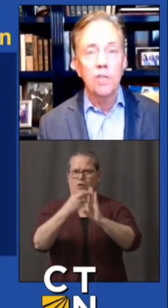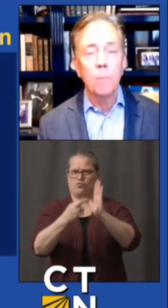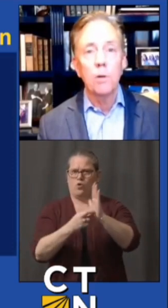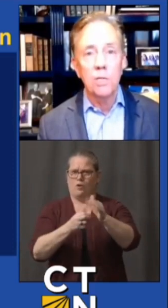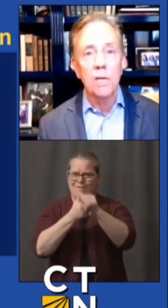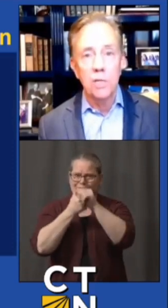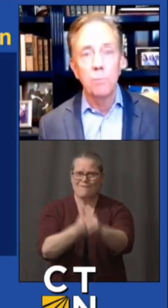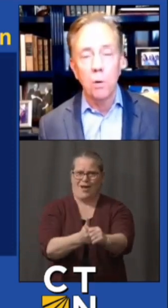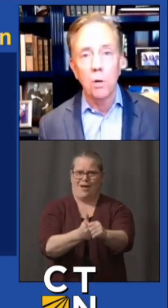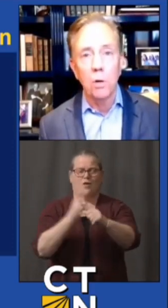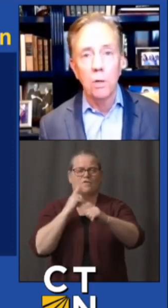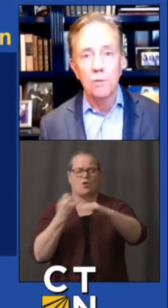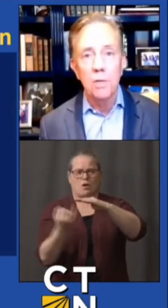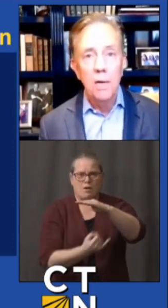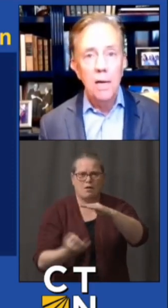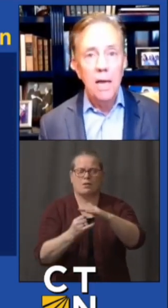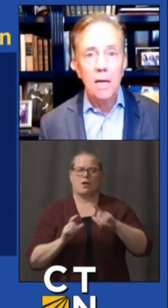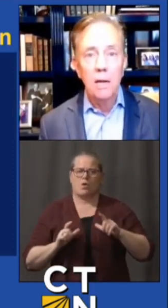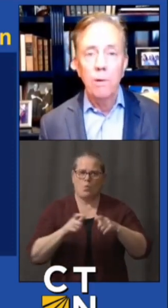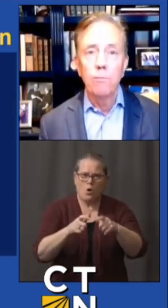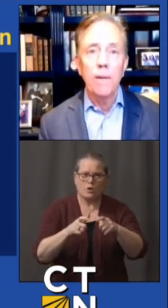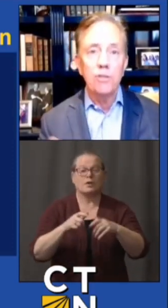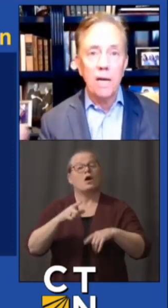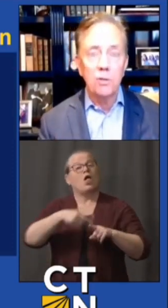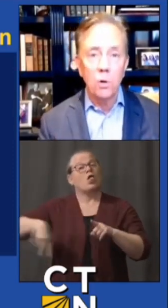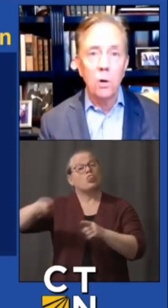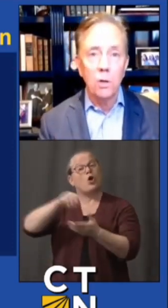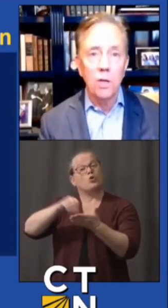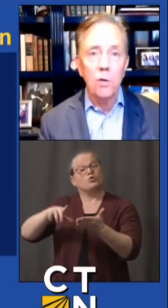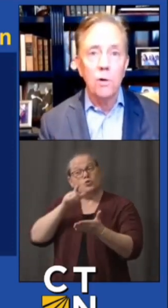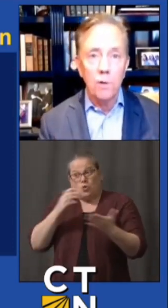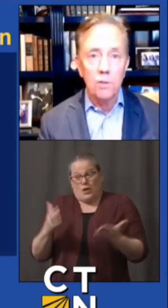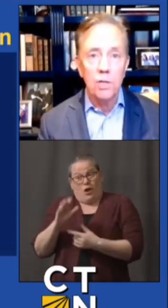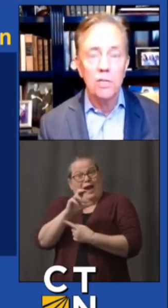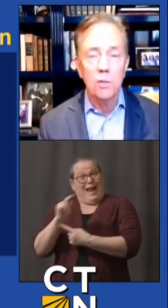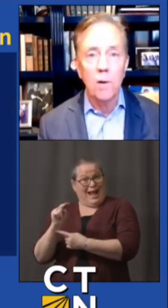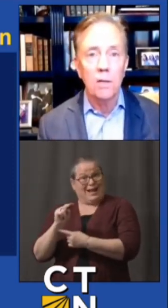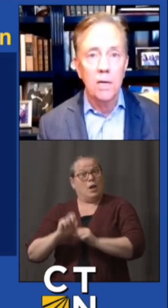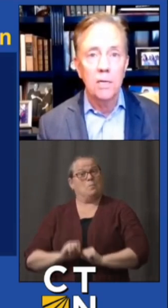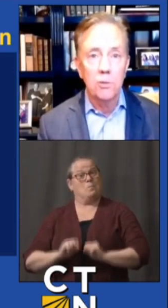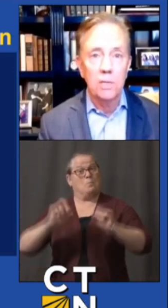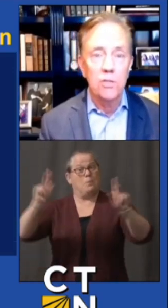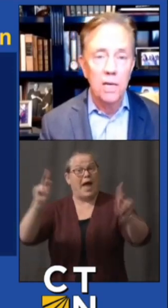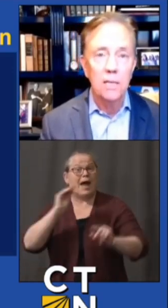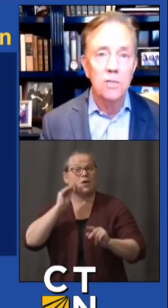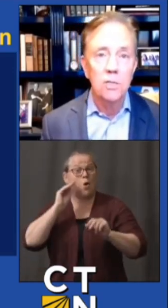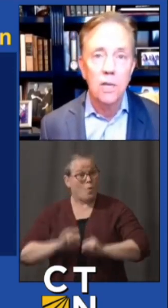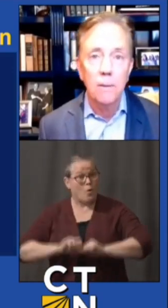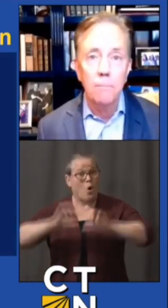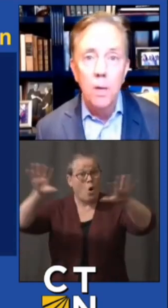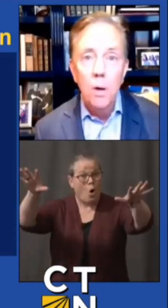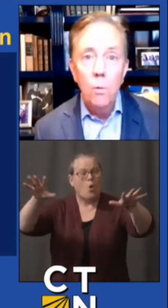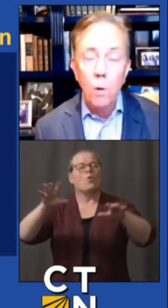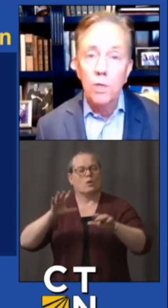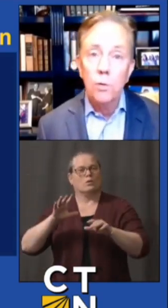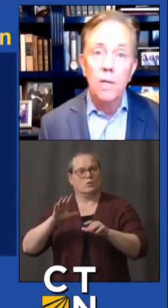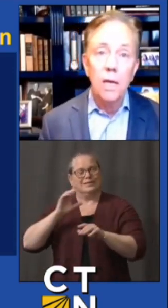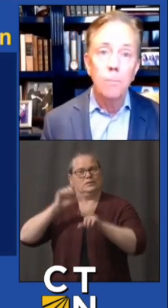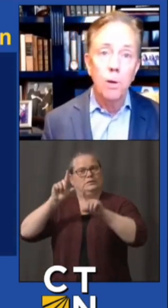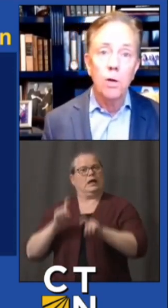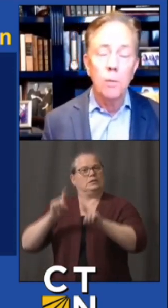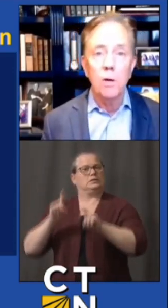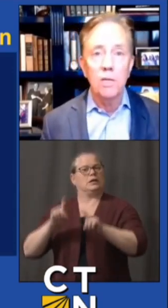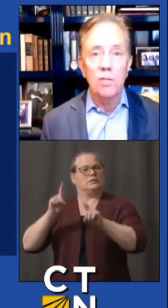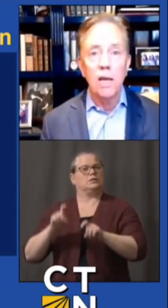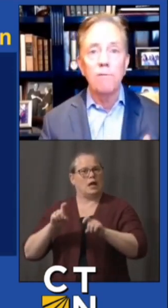have similar testing protocols. And we've reached out to all the universities around the country saying, this is what we're doing to keep